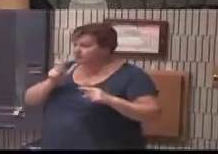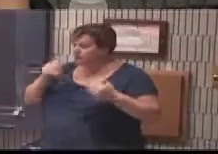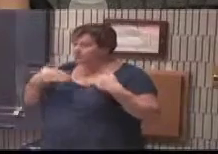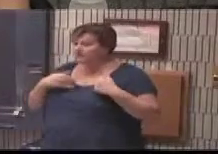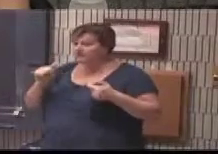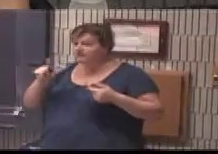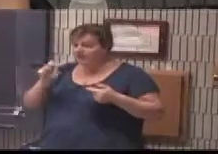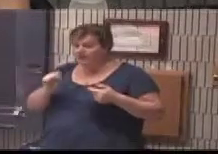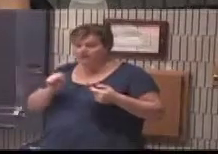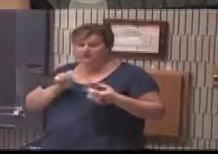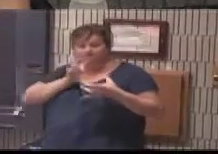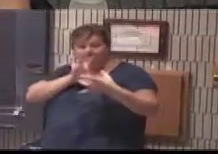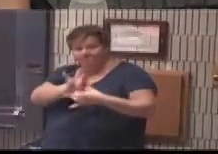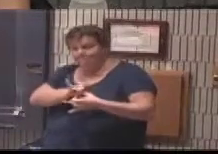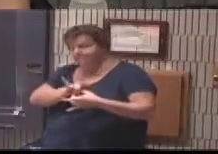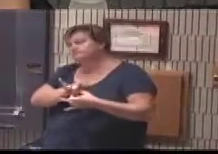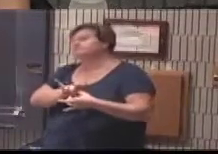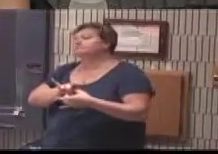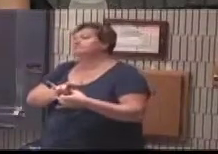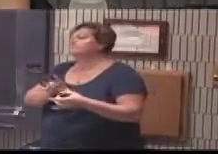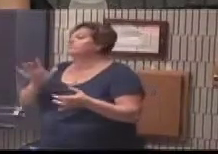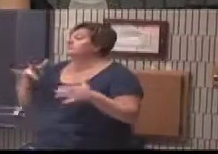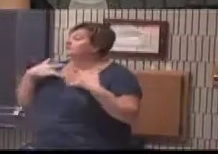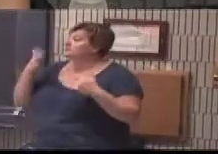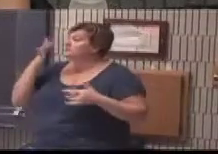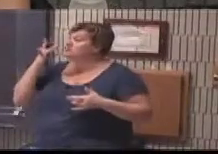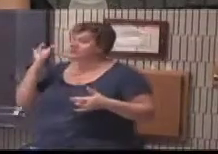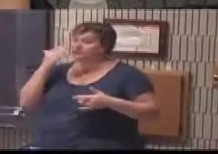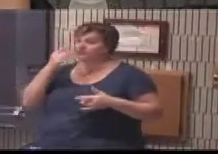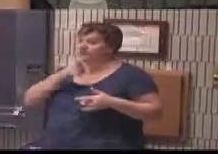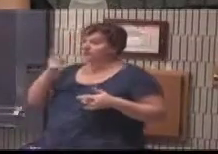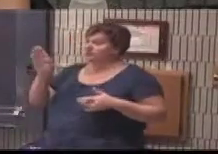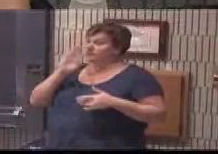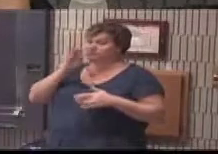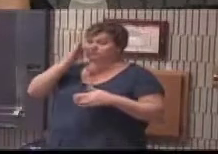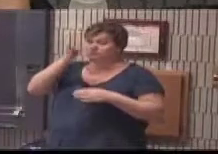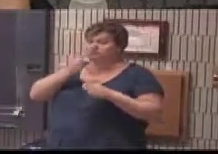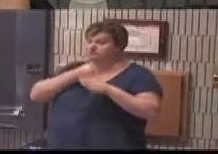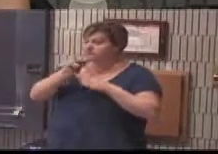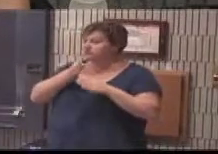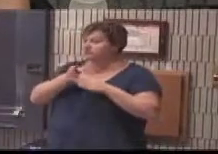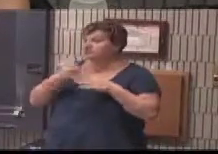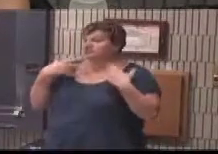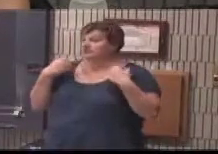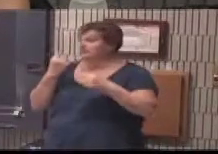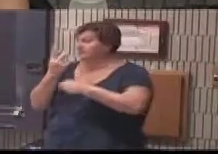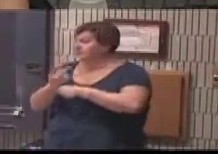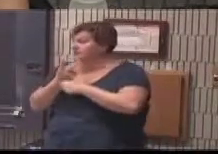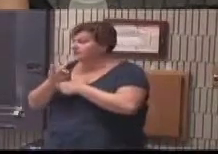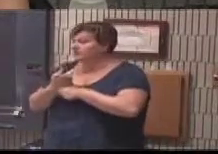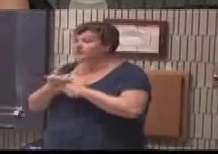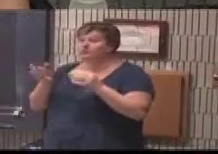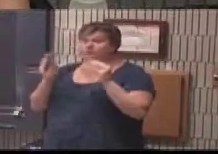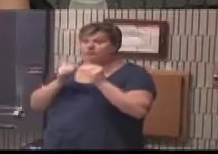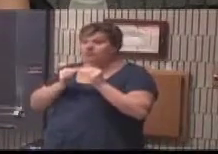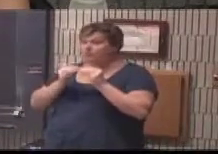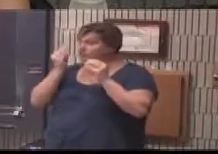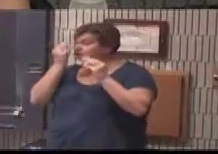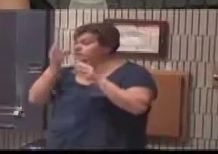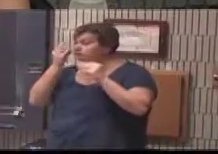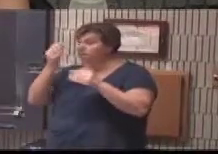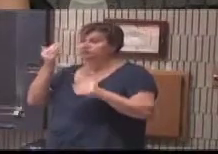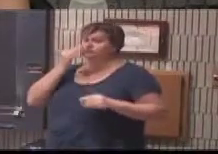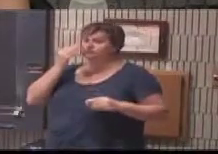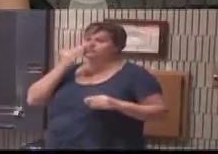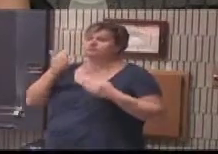and connect with them. And I'm very excited because I know a lot of you are going into careers, especially in healthcare. So the more people that know about ALS,